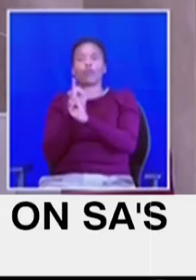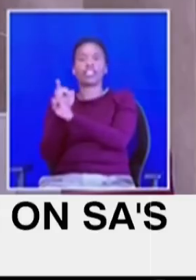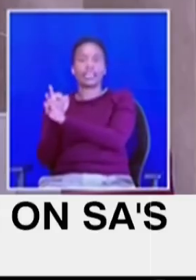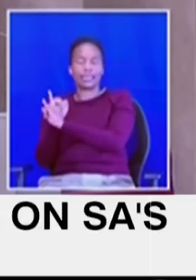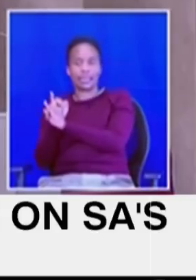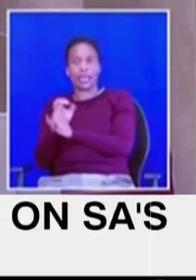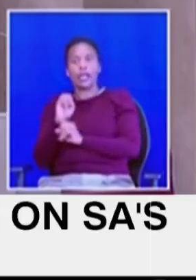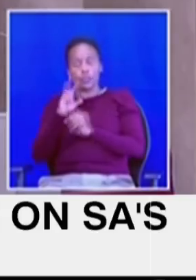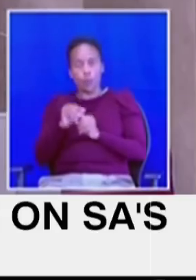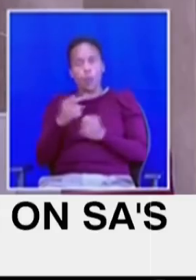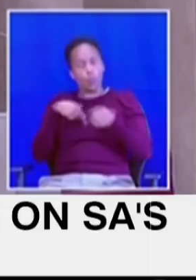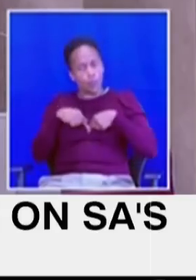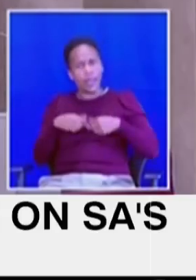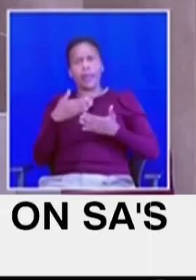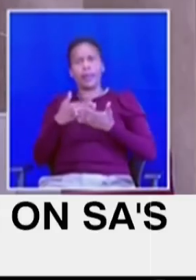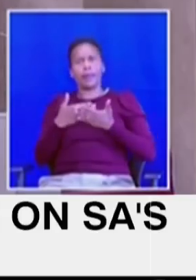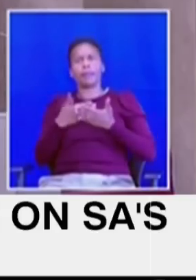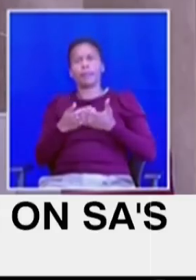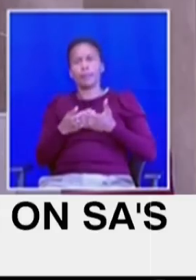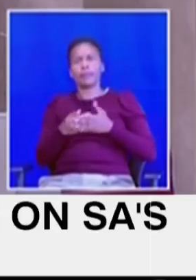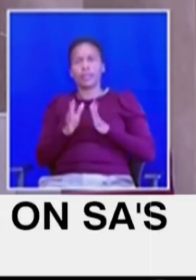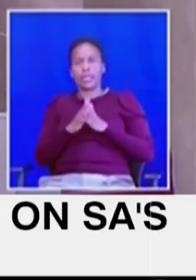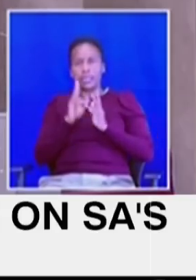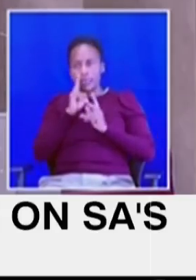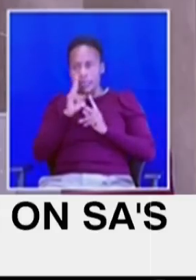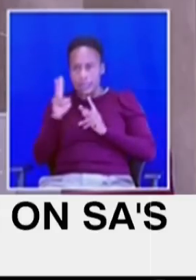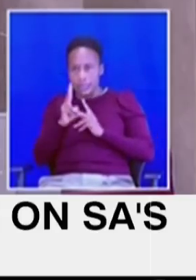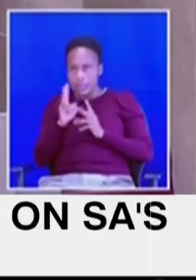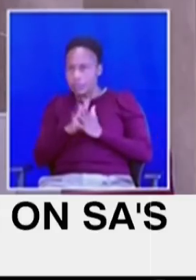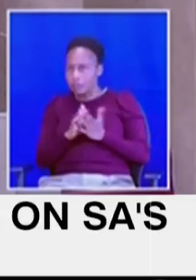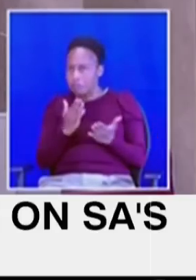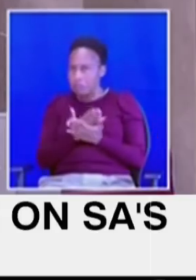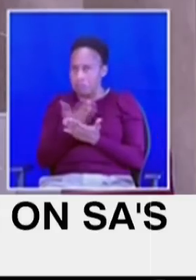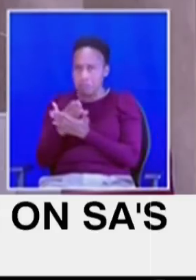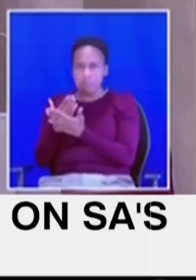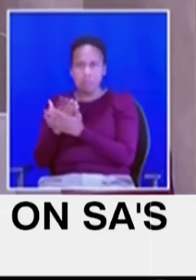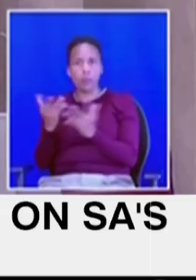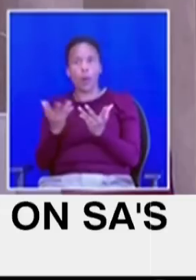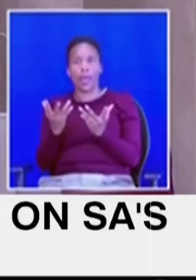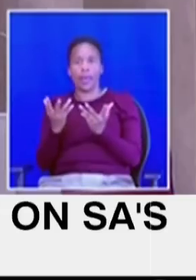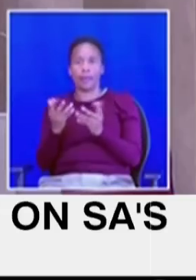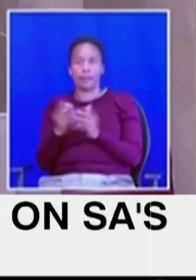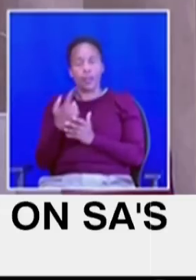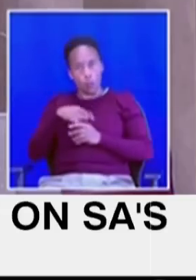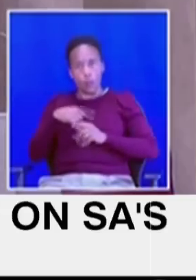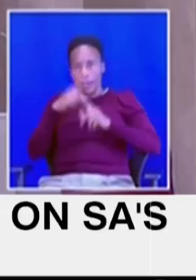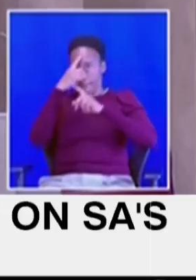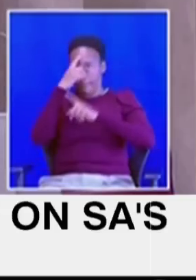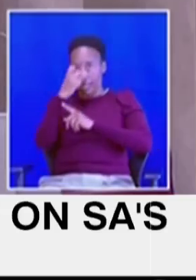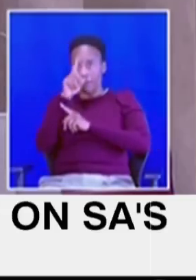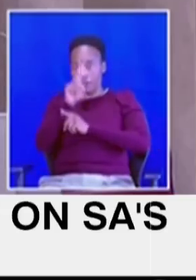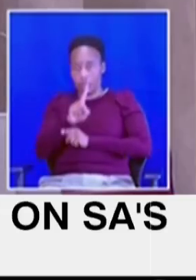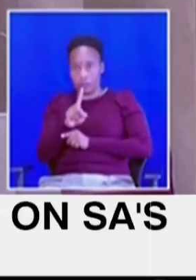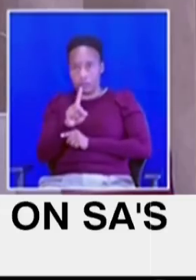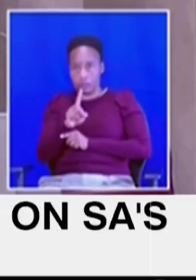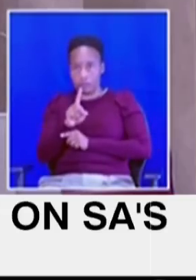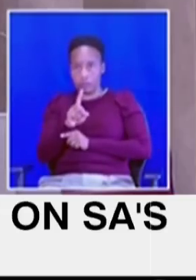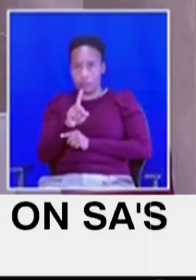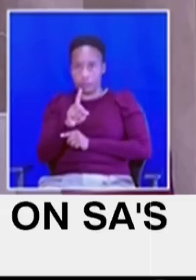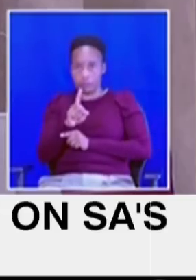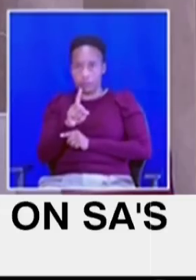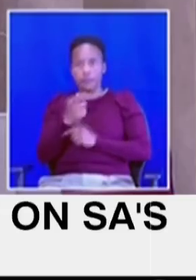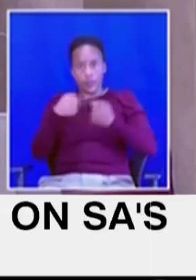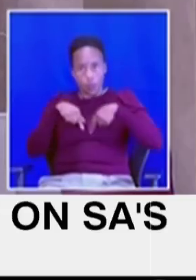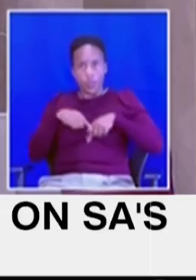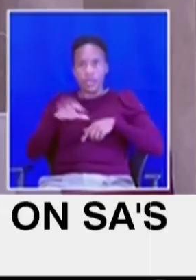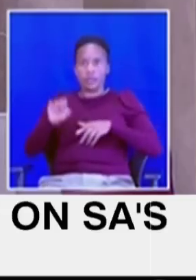we are able to address the deficiencies. We believe that we can, as South Africa, in